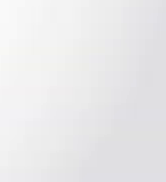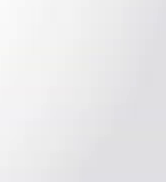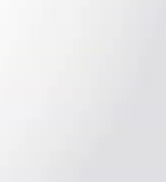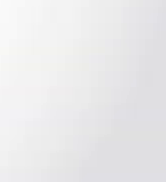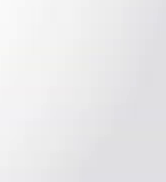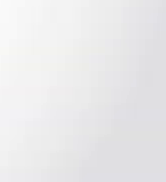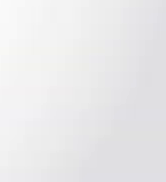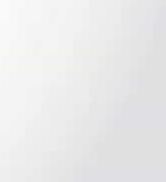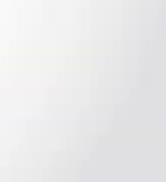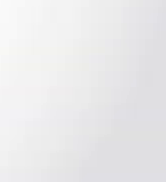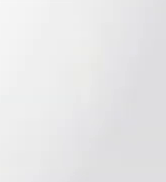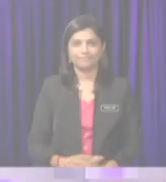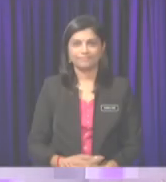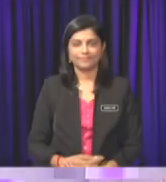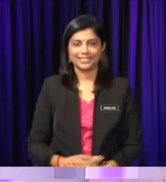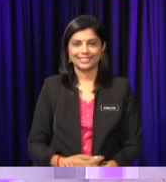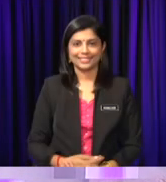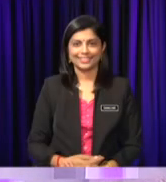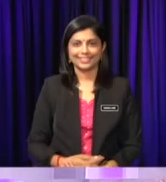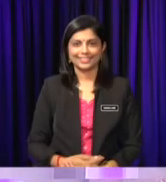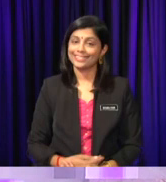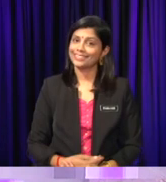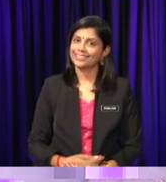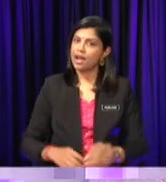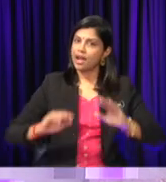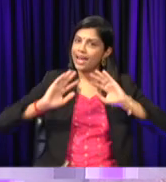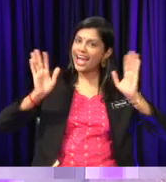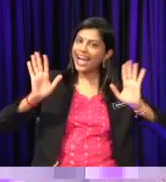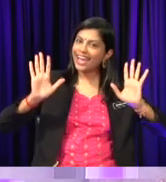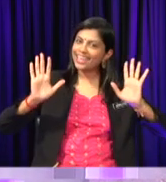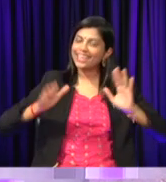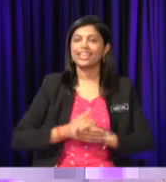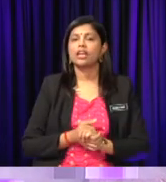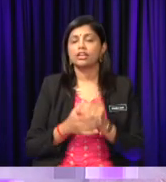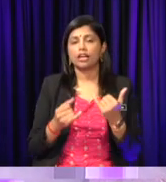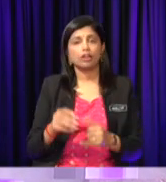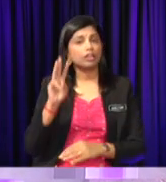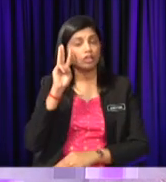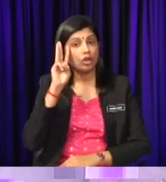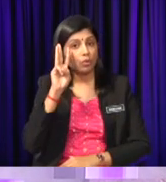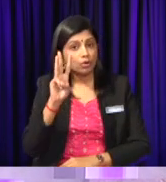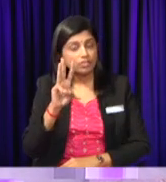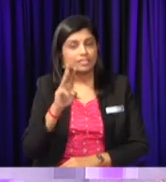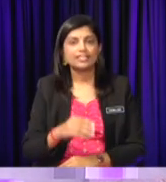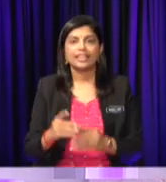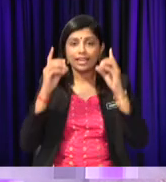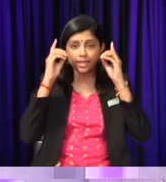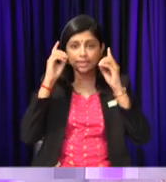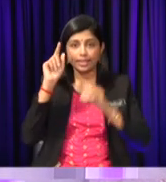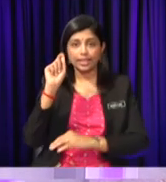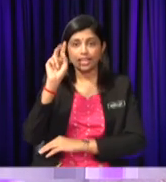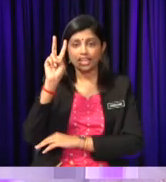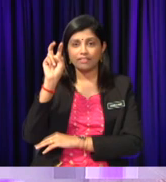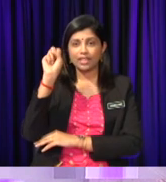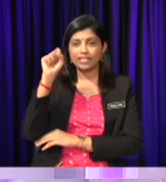EduwebTV KPM. Alright, you're still tuned in to EduwebTV's Sukses SPM 2022 with me,